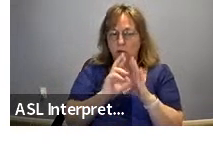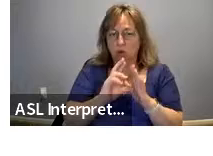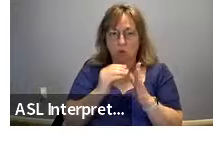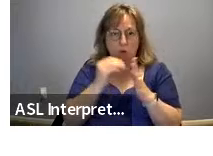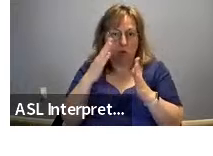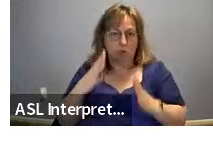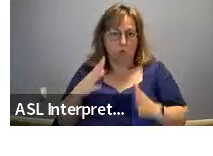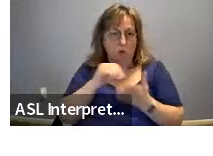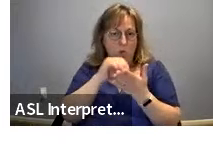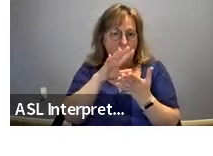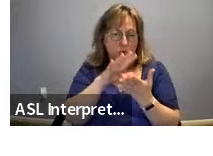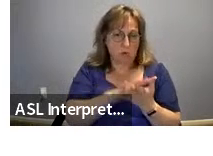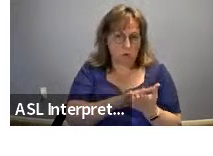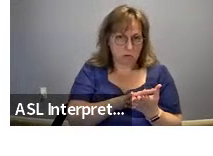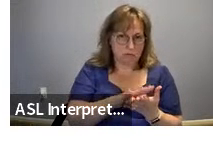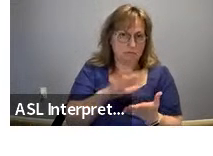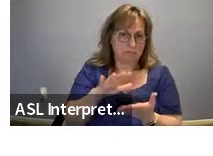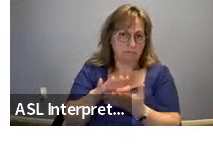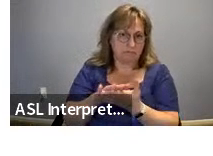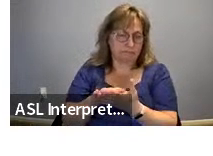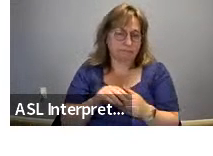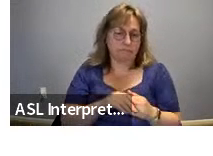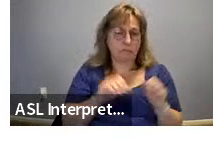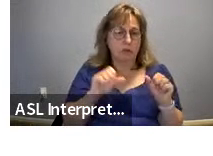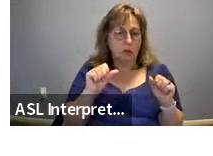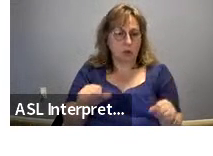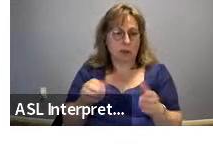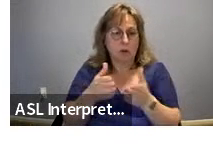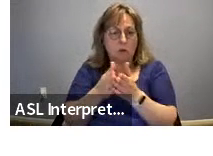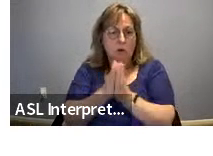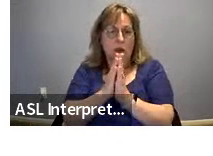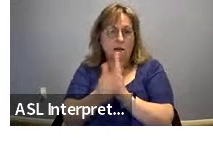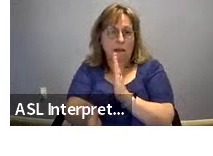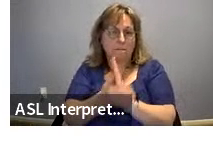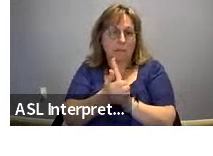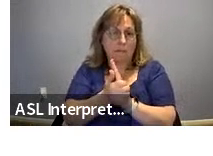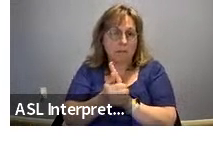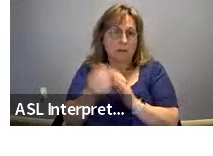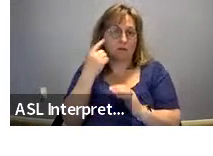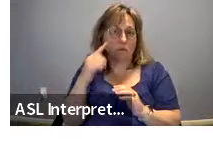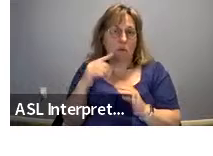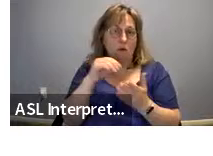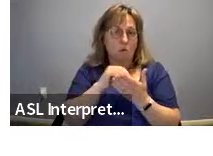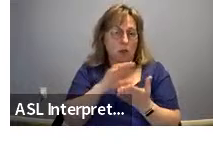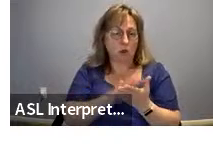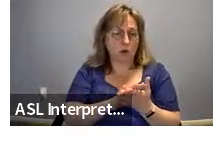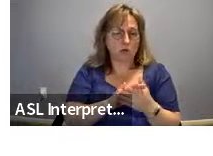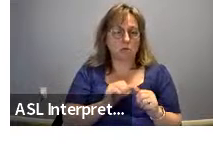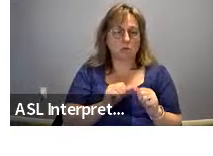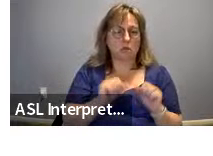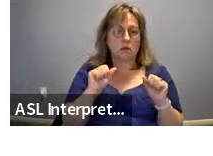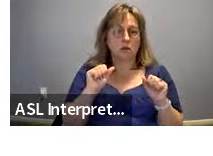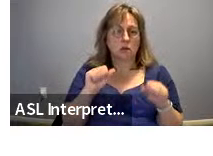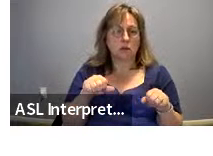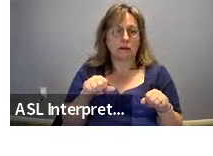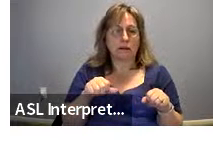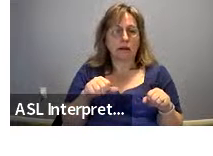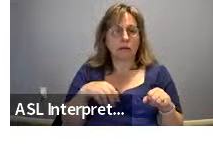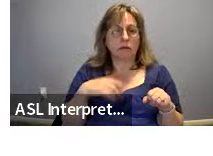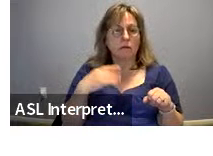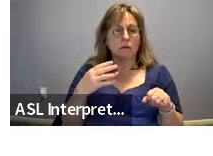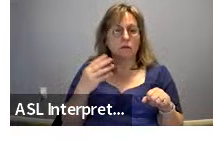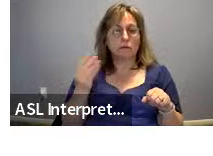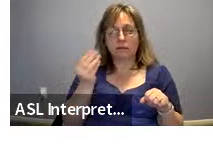records. You can request amendments to those student records. You can even let the